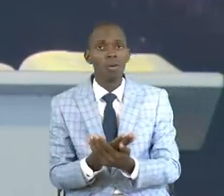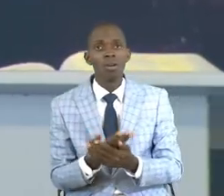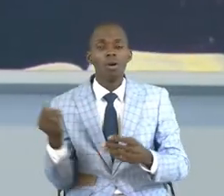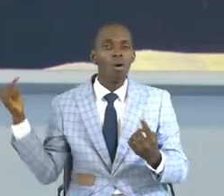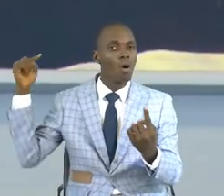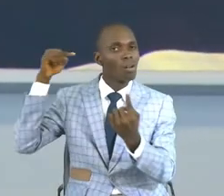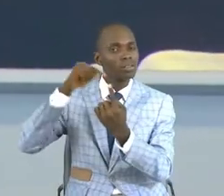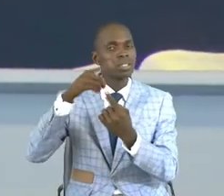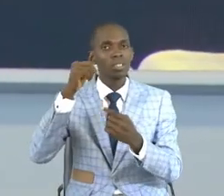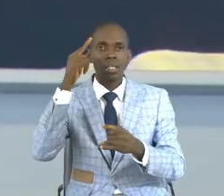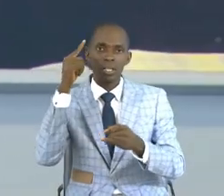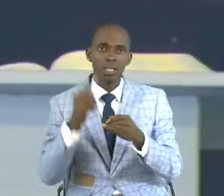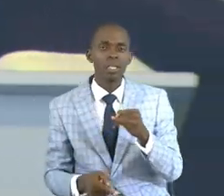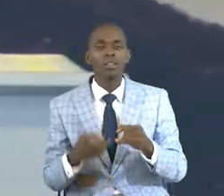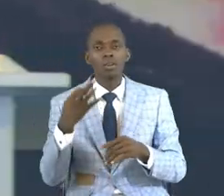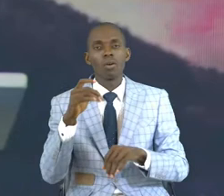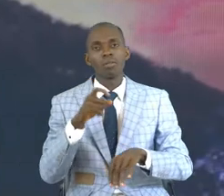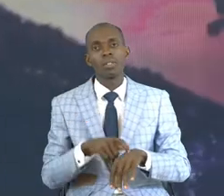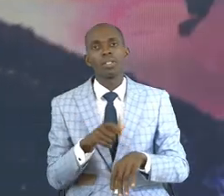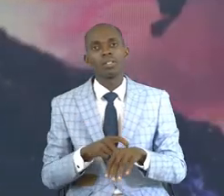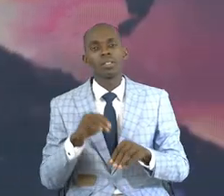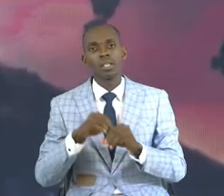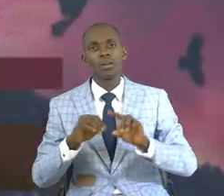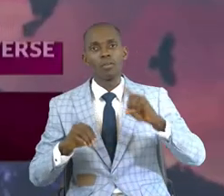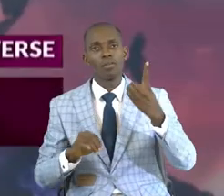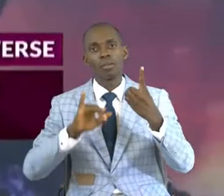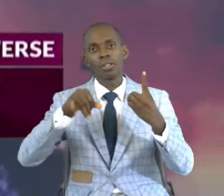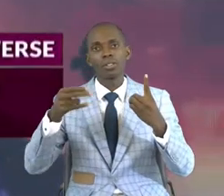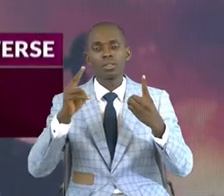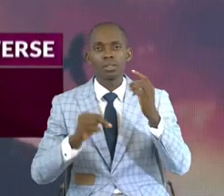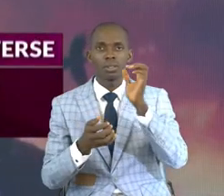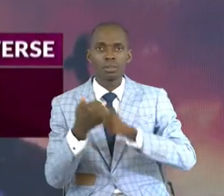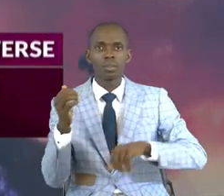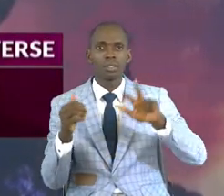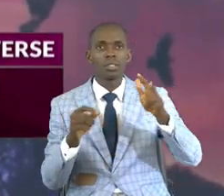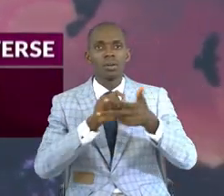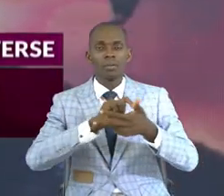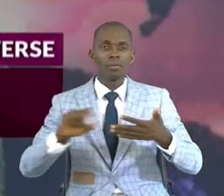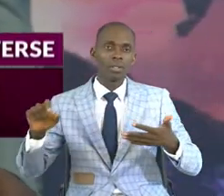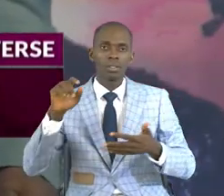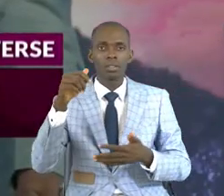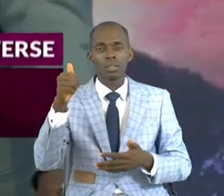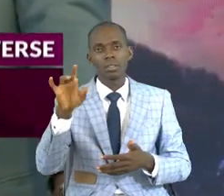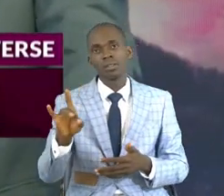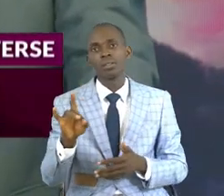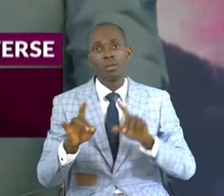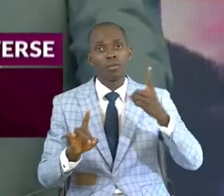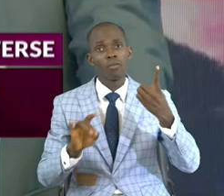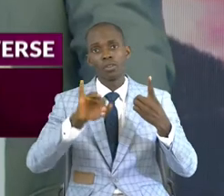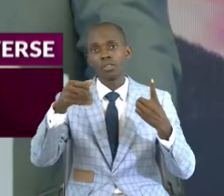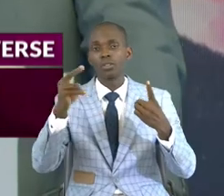end of time. 1 John chapter 3 verse 18. In 1 John chapter 3